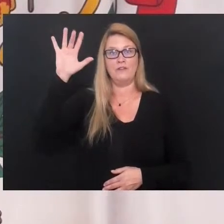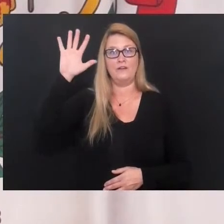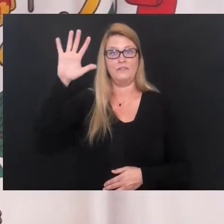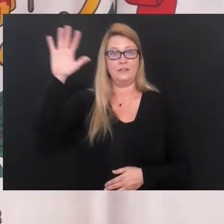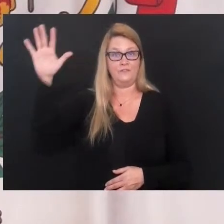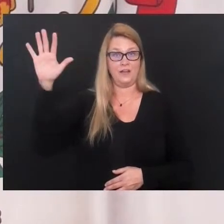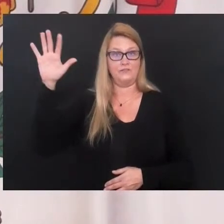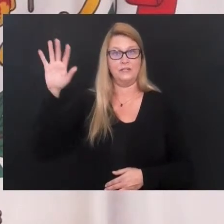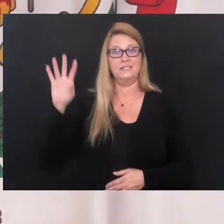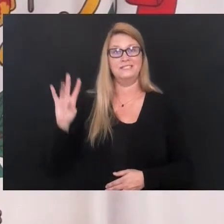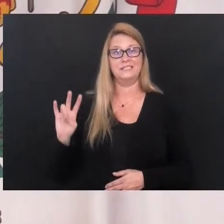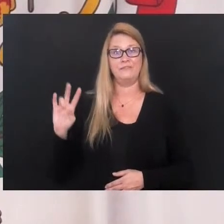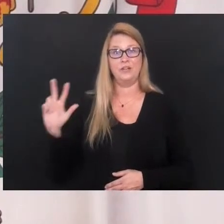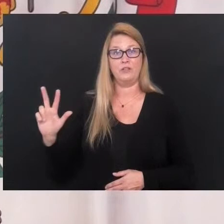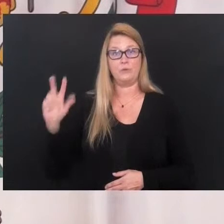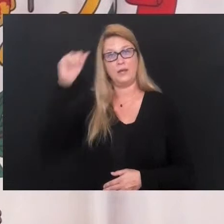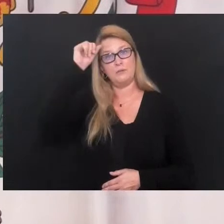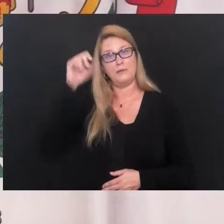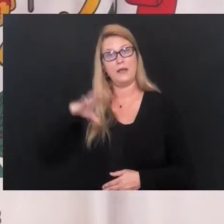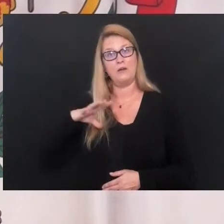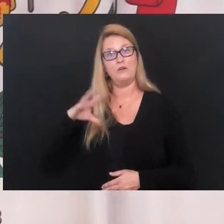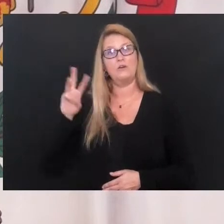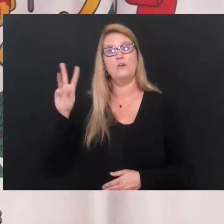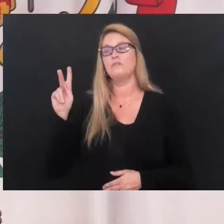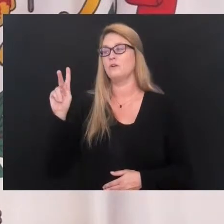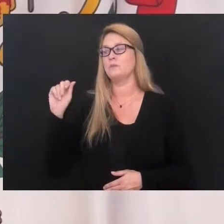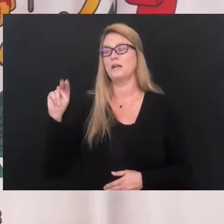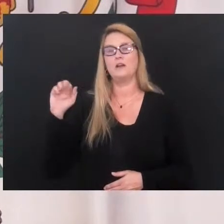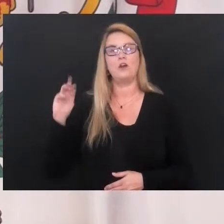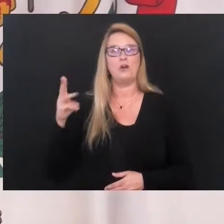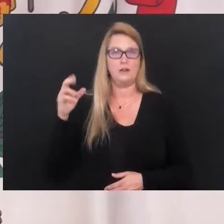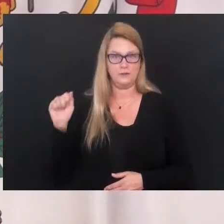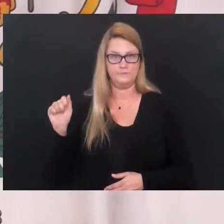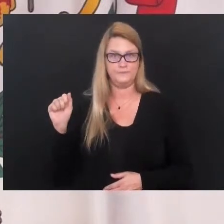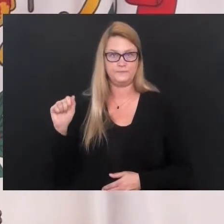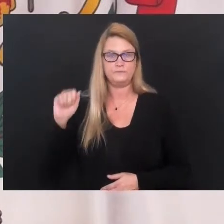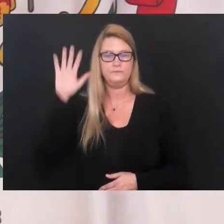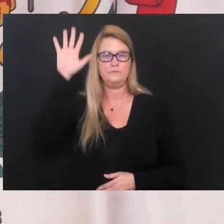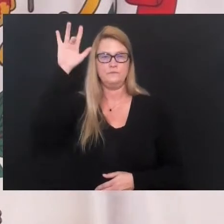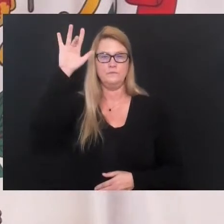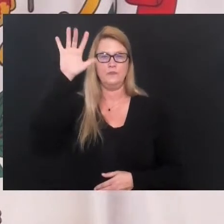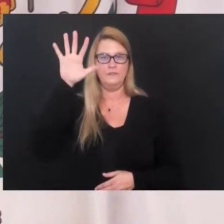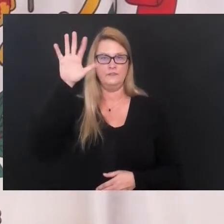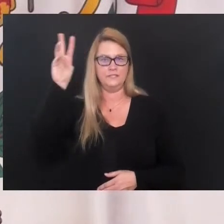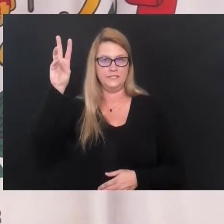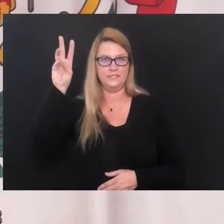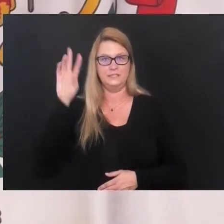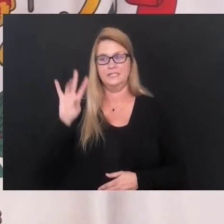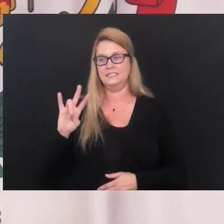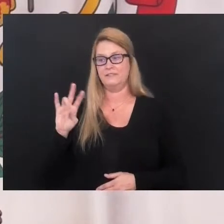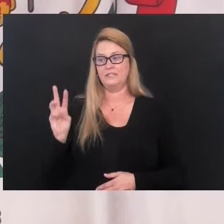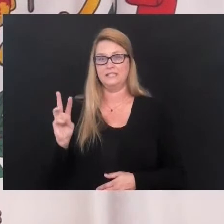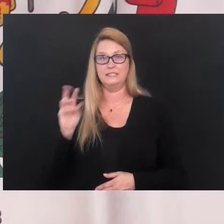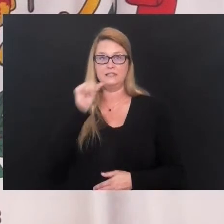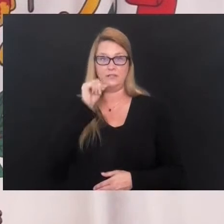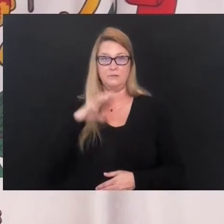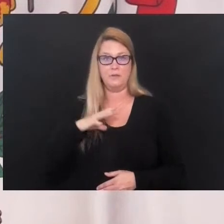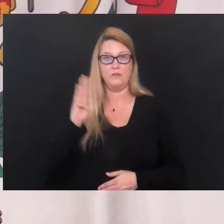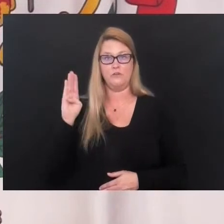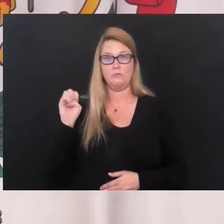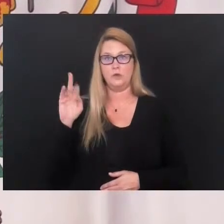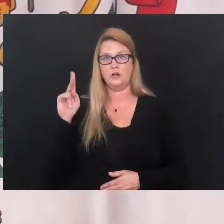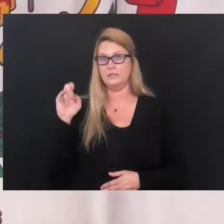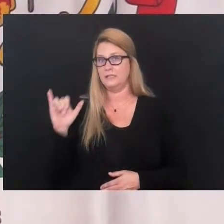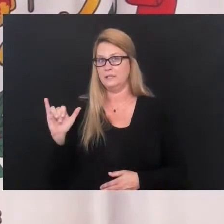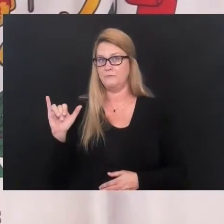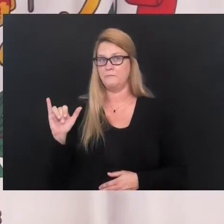2,555th death is a 73-year-old male from Kanawha County. Our 2,556th death is a 76-year-old female from Berkeley